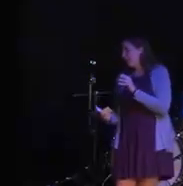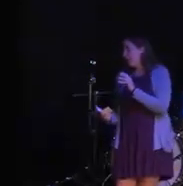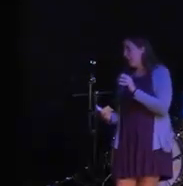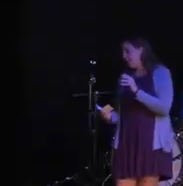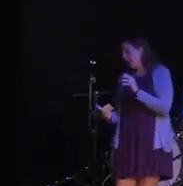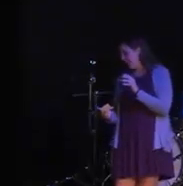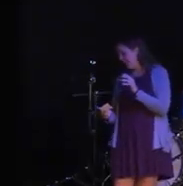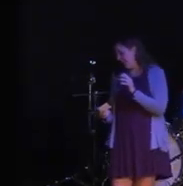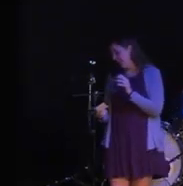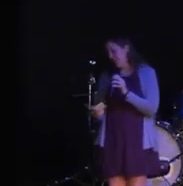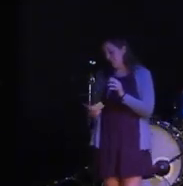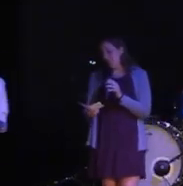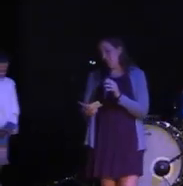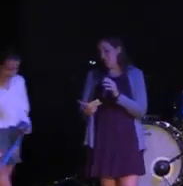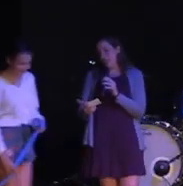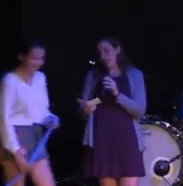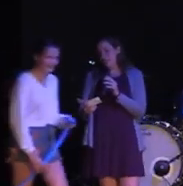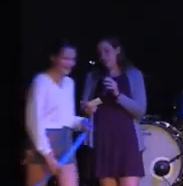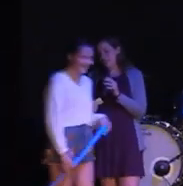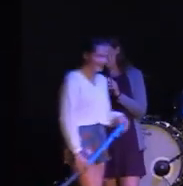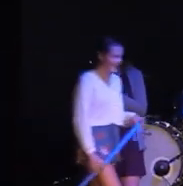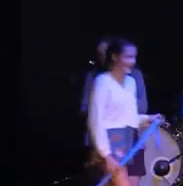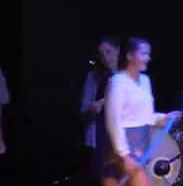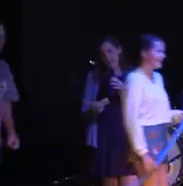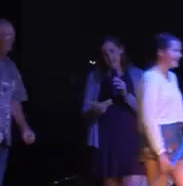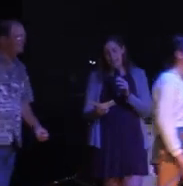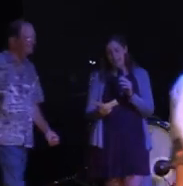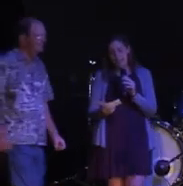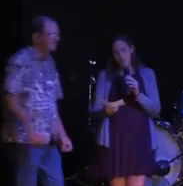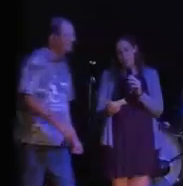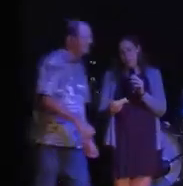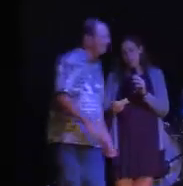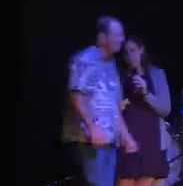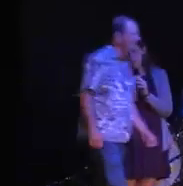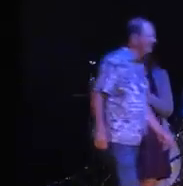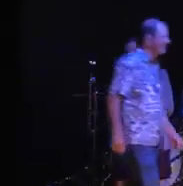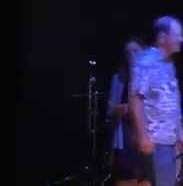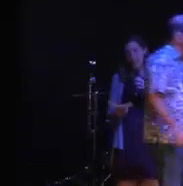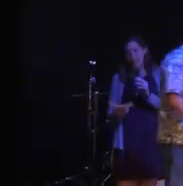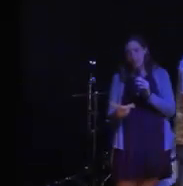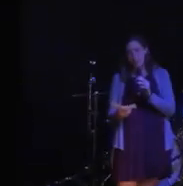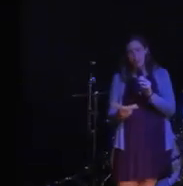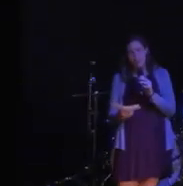Next up we have Cupcake, raised by Jim Dempsey and Linnea Lofchi of